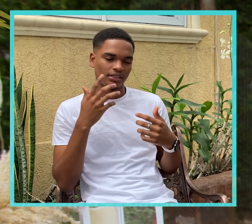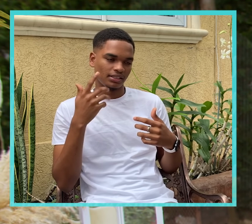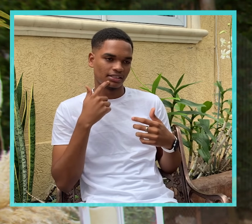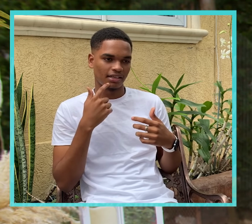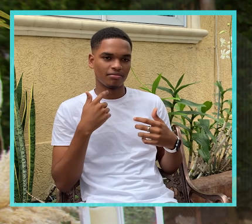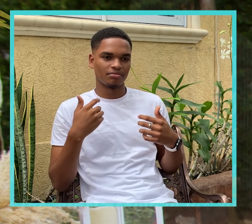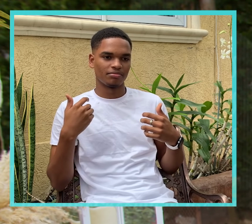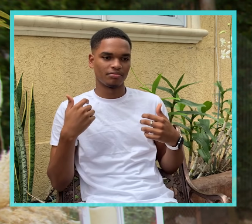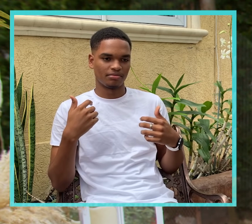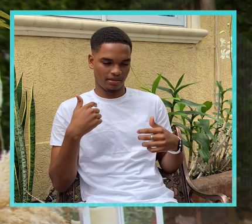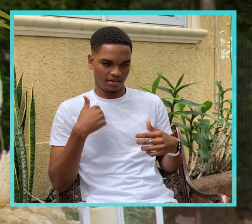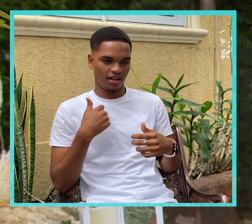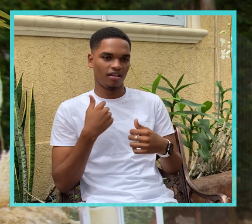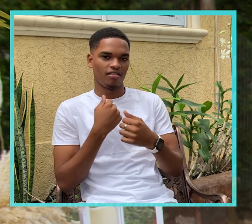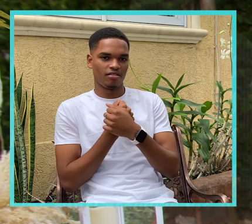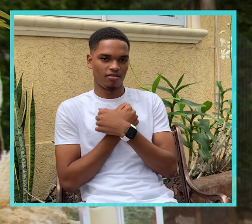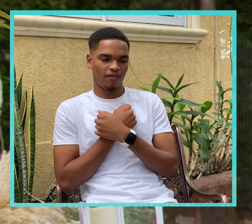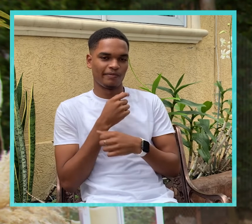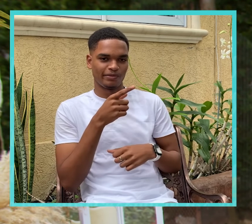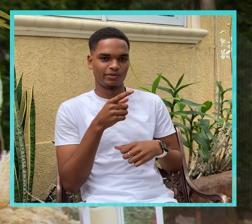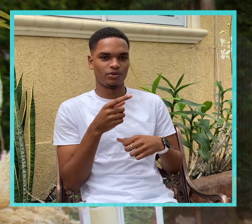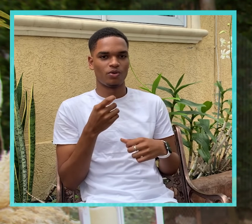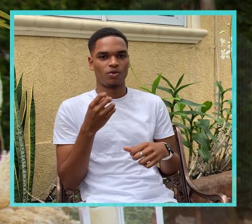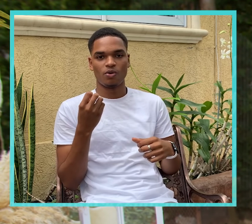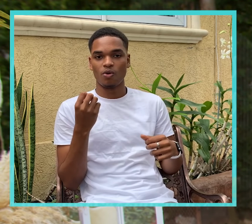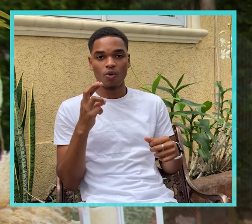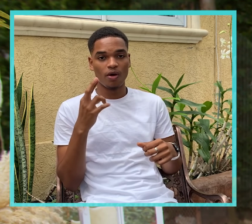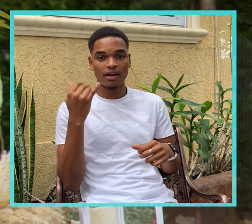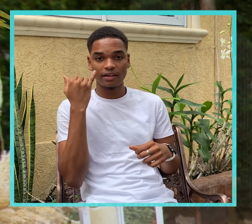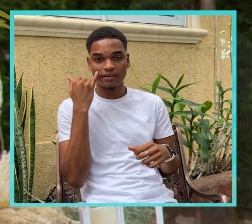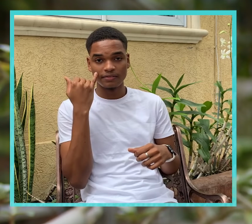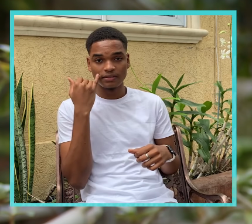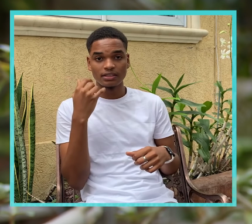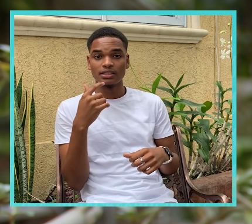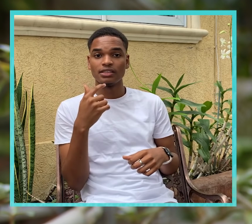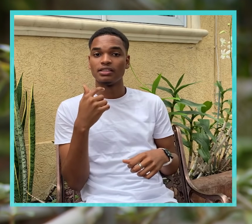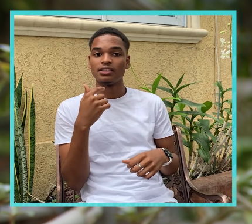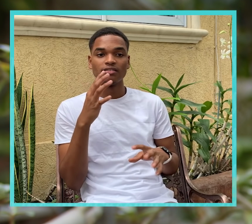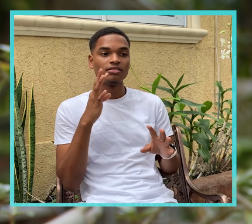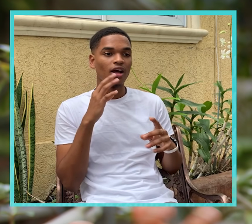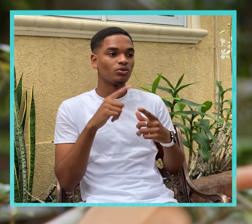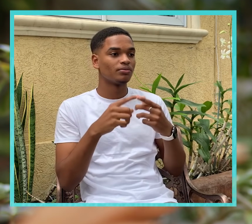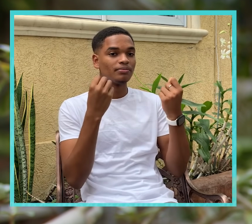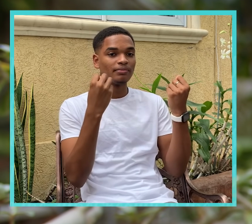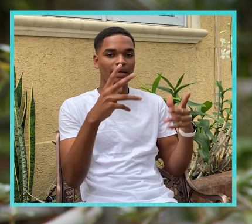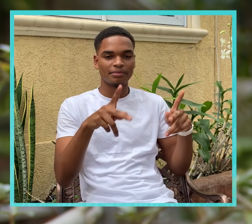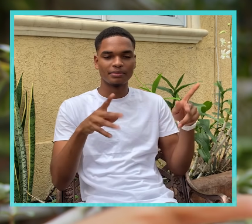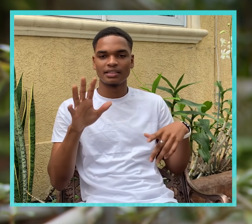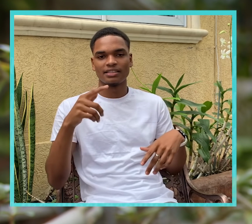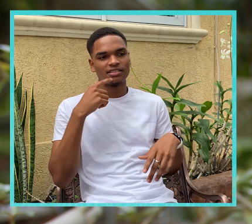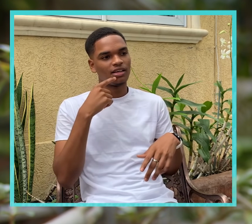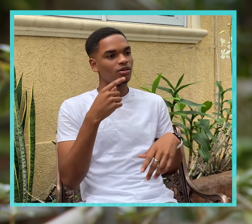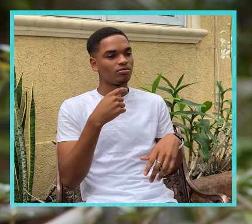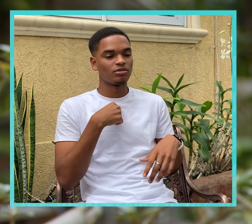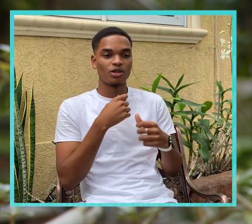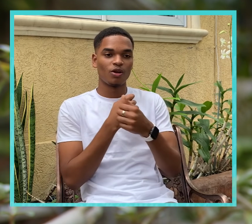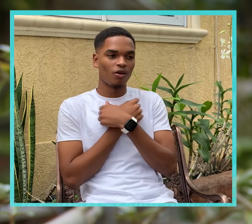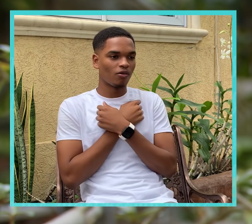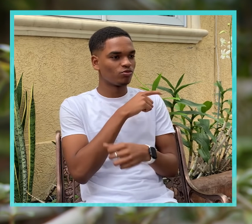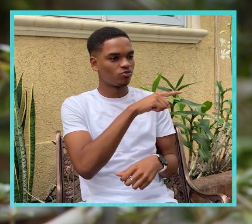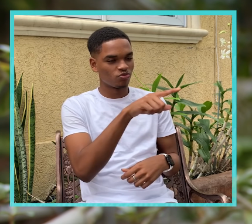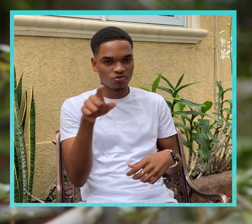you. You. Or if you're talking to a whole heap of people, you. For the collective. Yeah. Or one